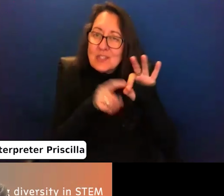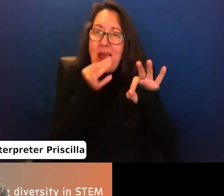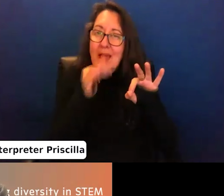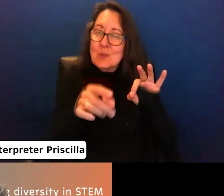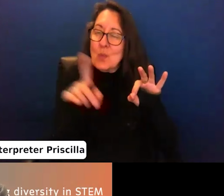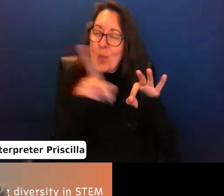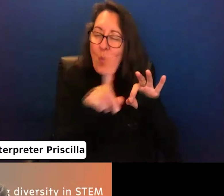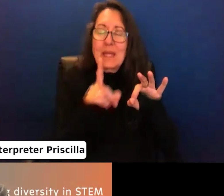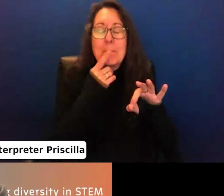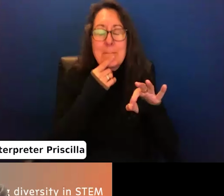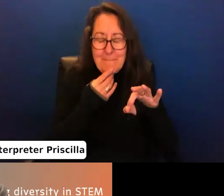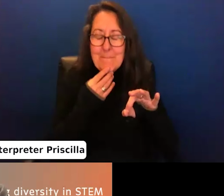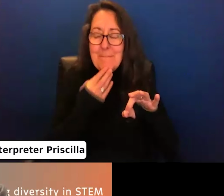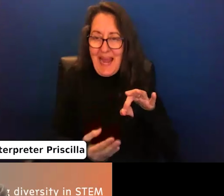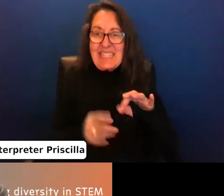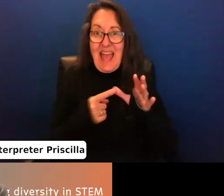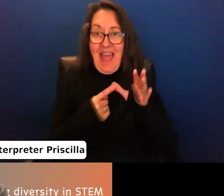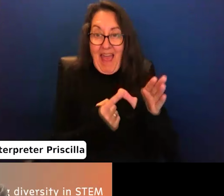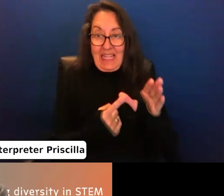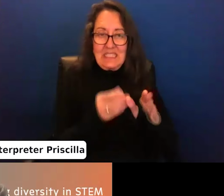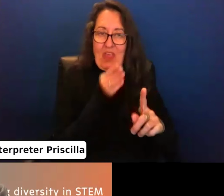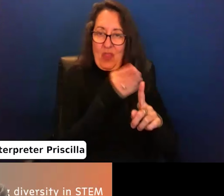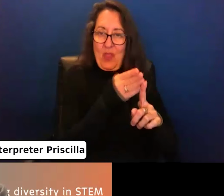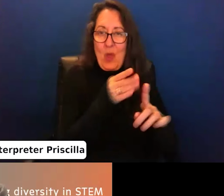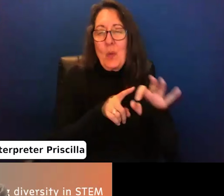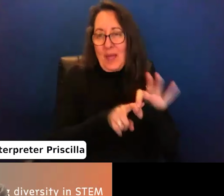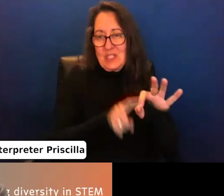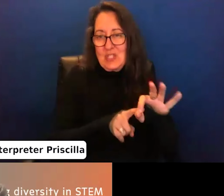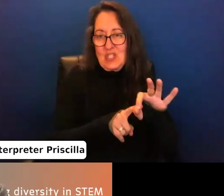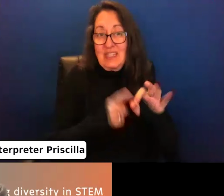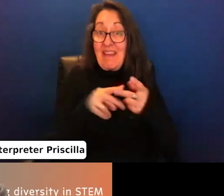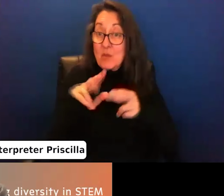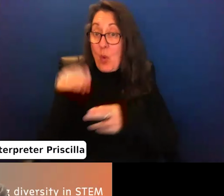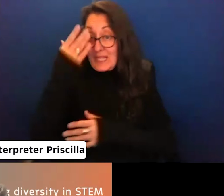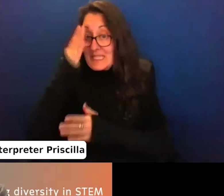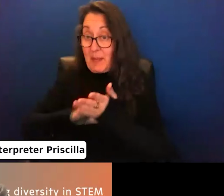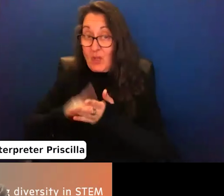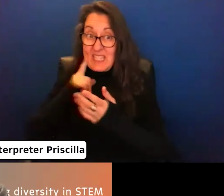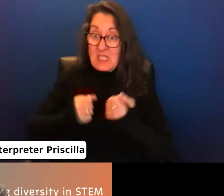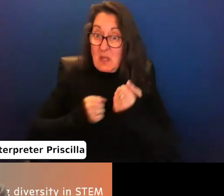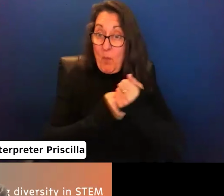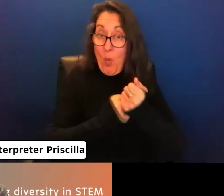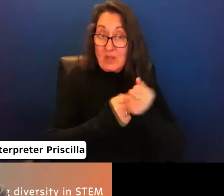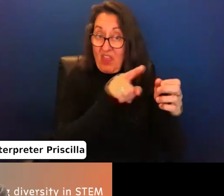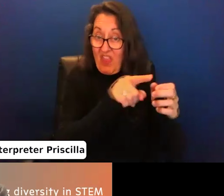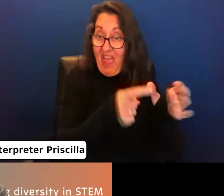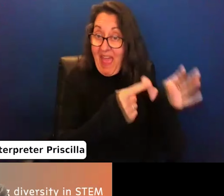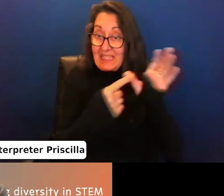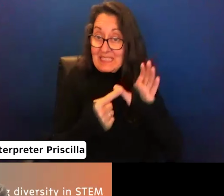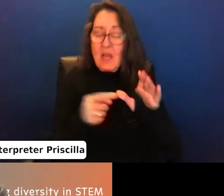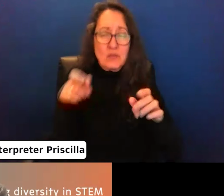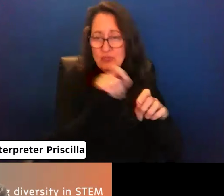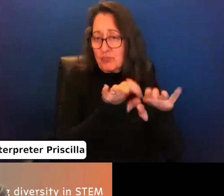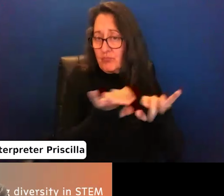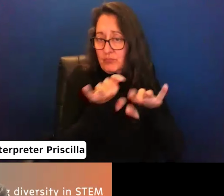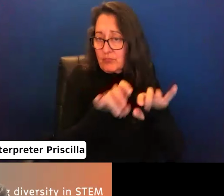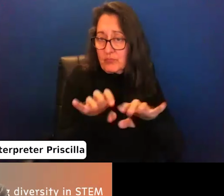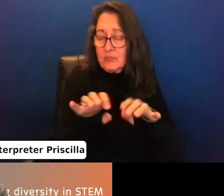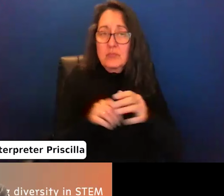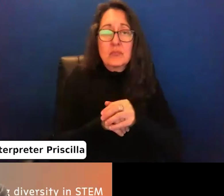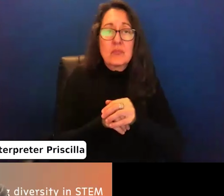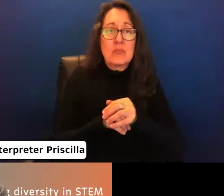We look at it in terms of achievement relevant to opportunity. So you're welcome